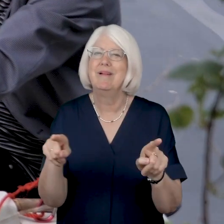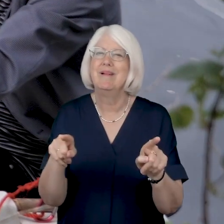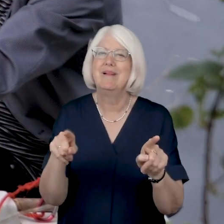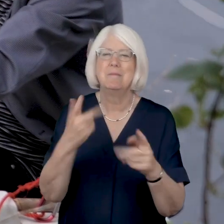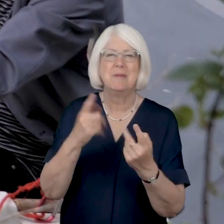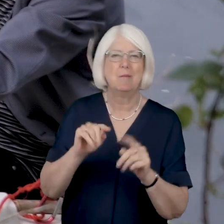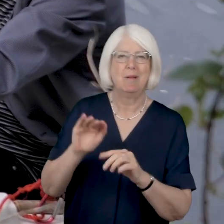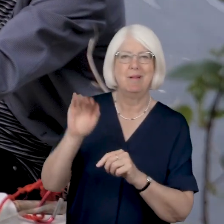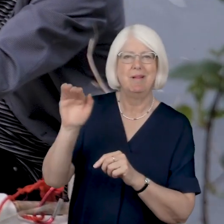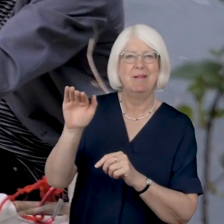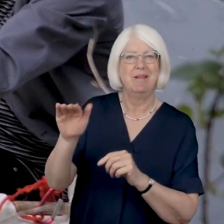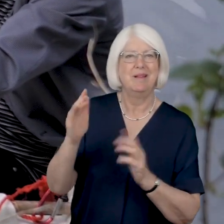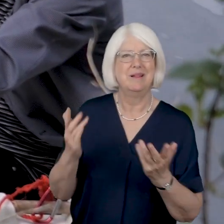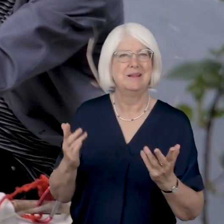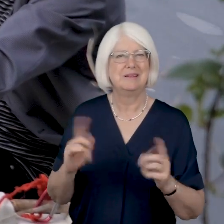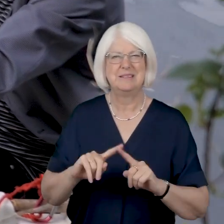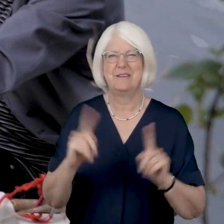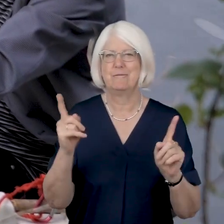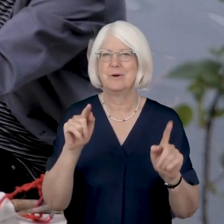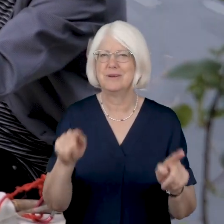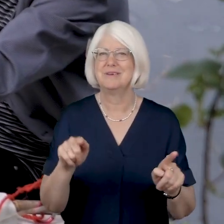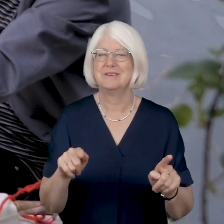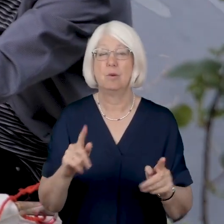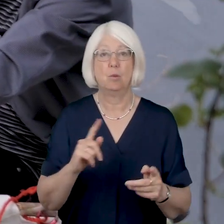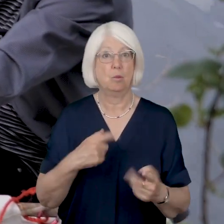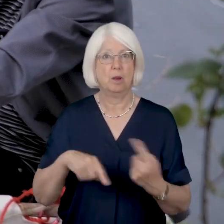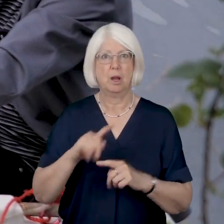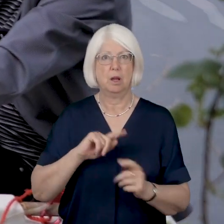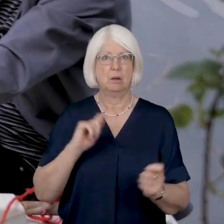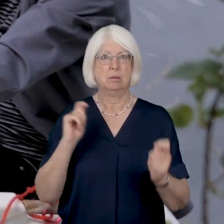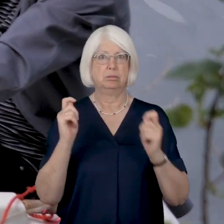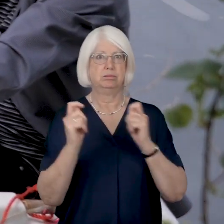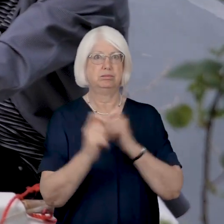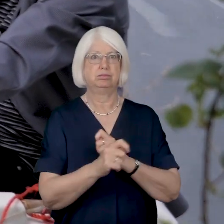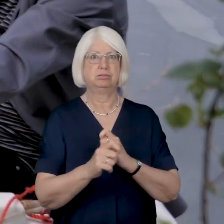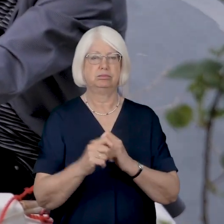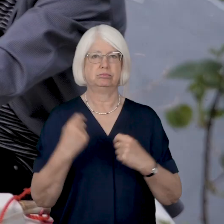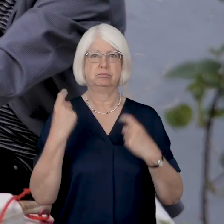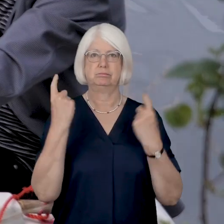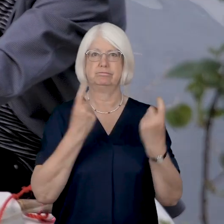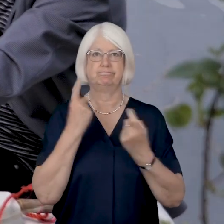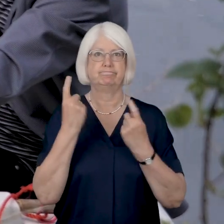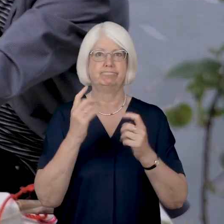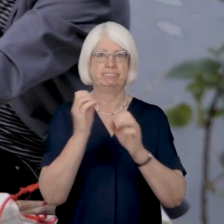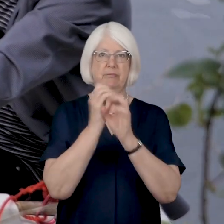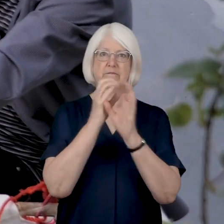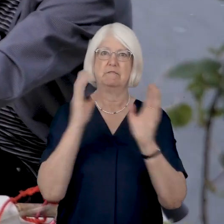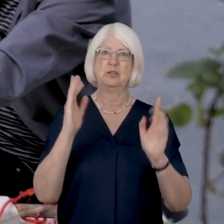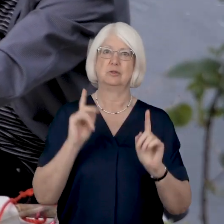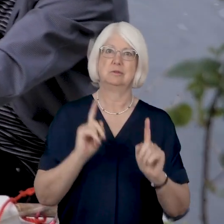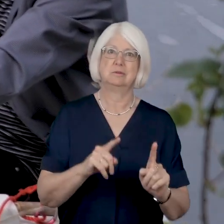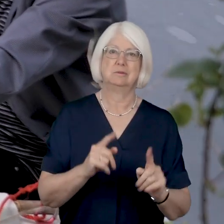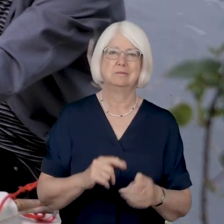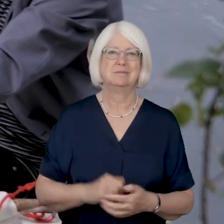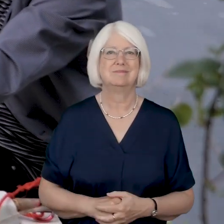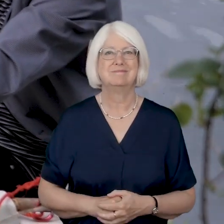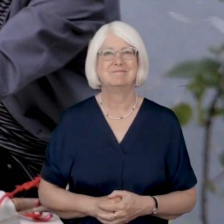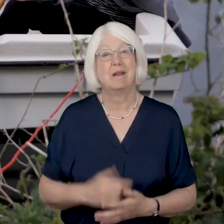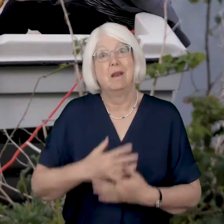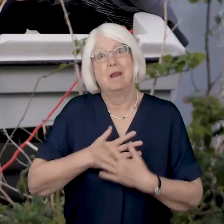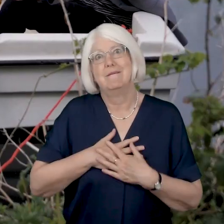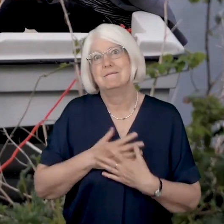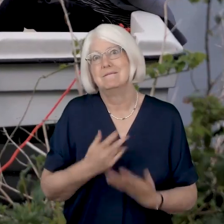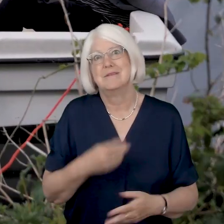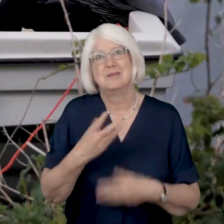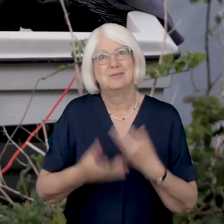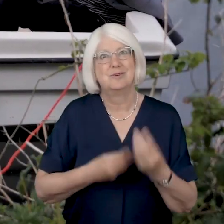us to do. So we're recalibrating, rethinking around that purpose. So yeah, love this story.